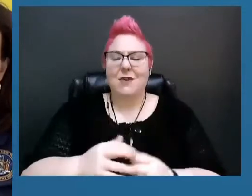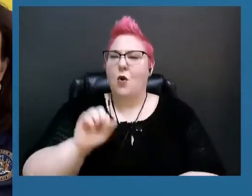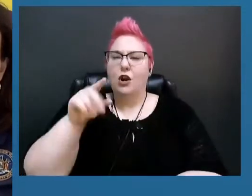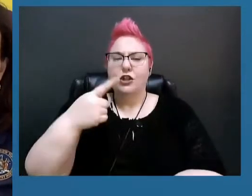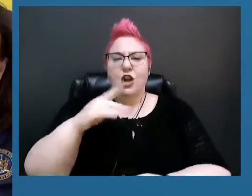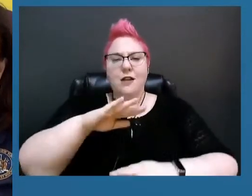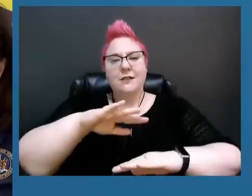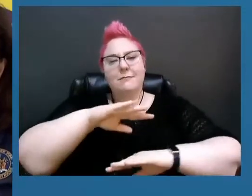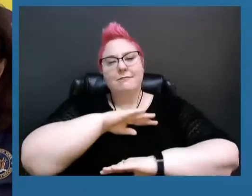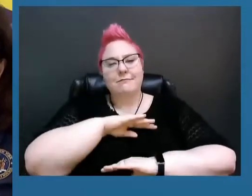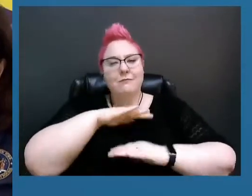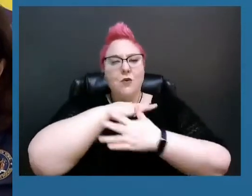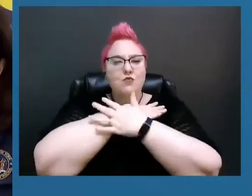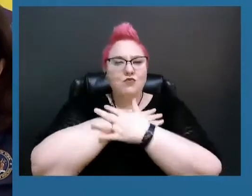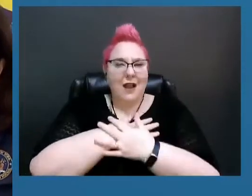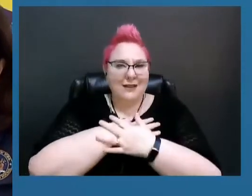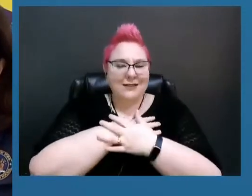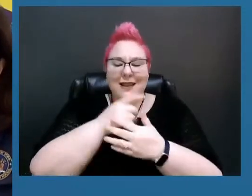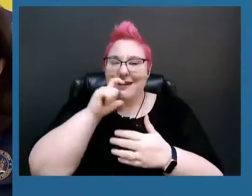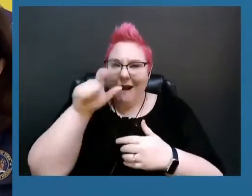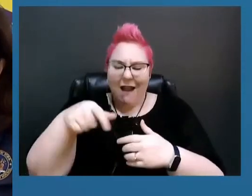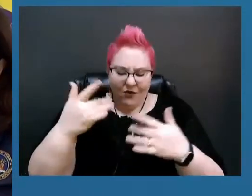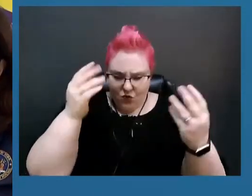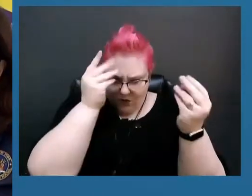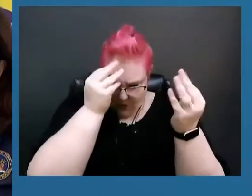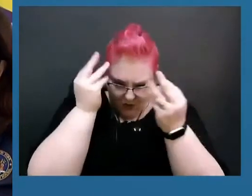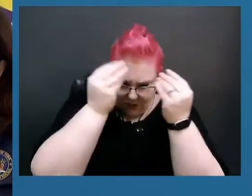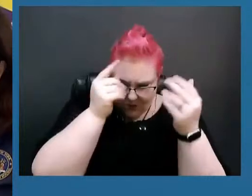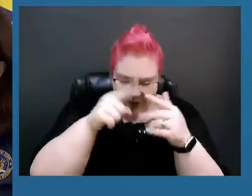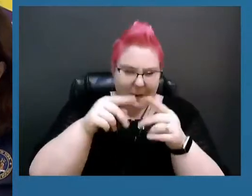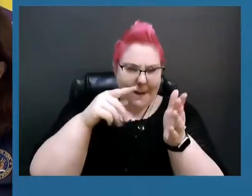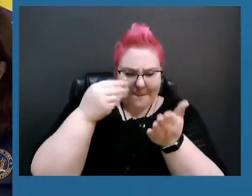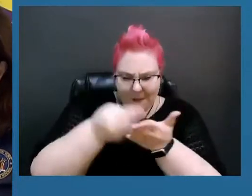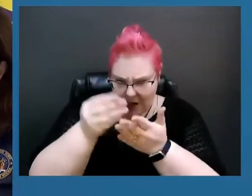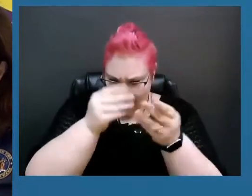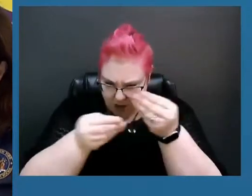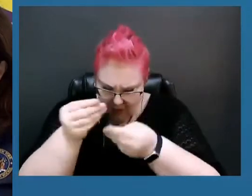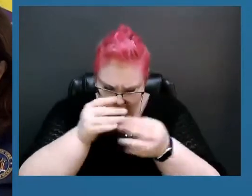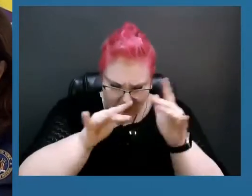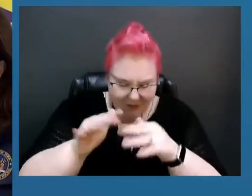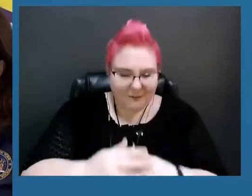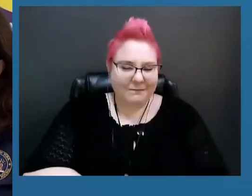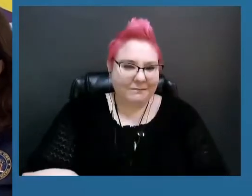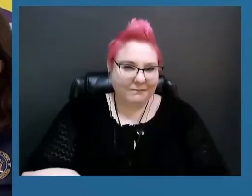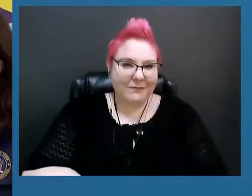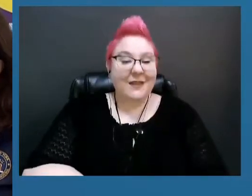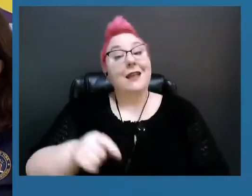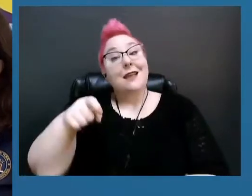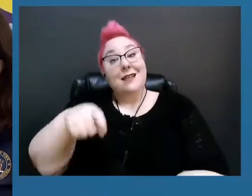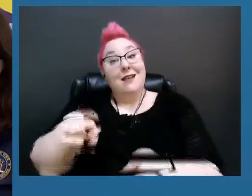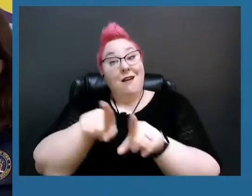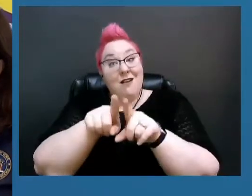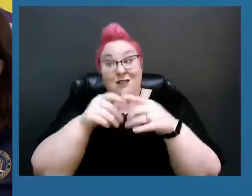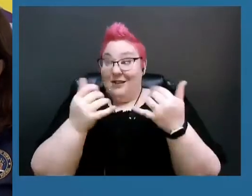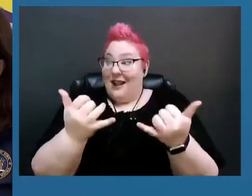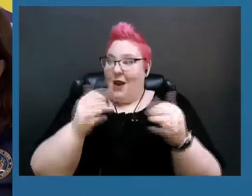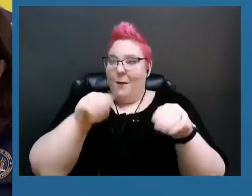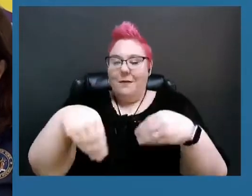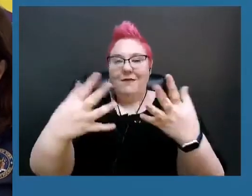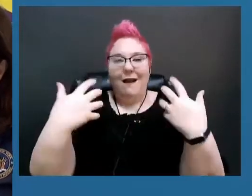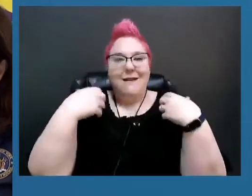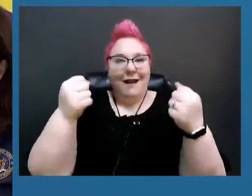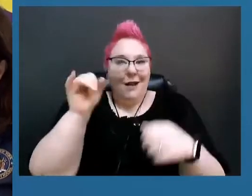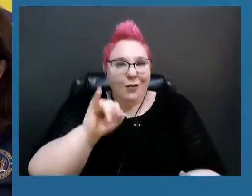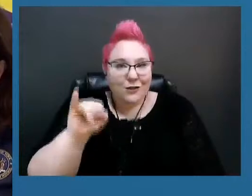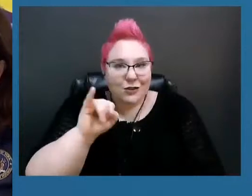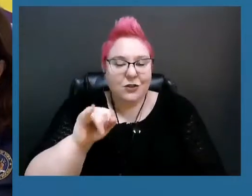without worrying whether they can pay the rent. This latest win also secures health insurance so that people know, especially in these troubled times when